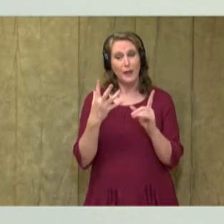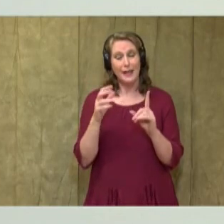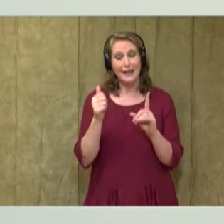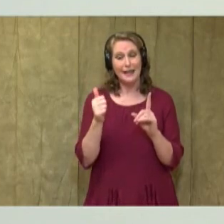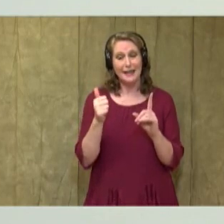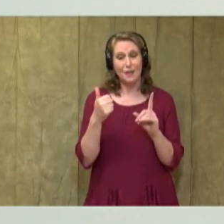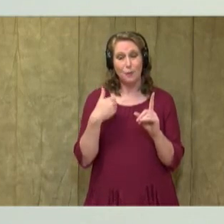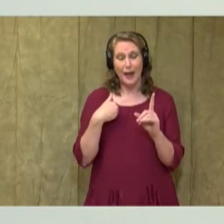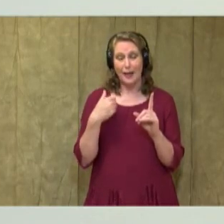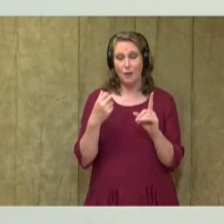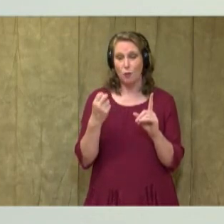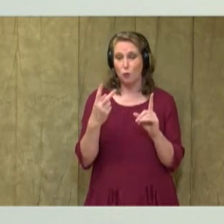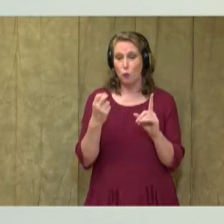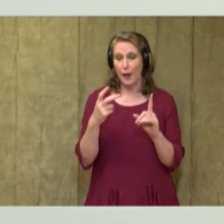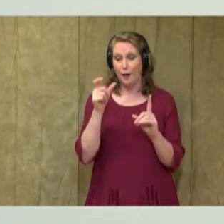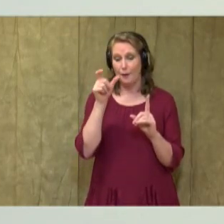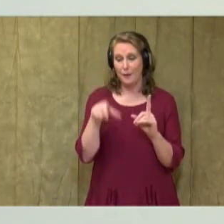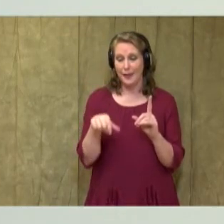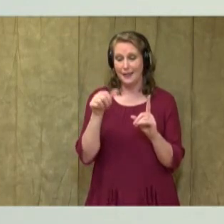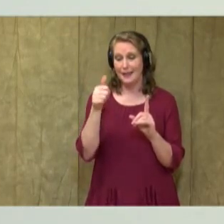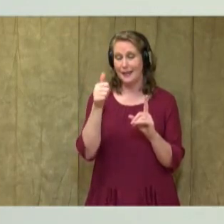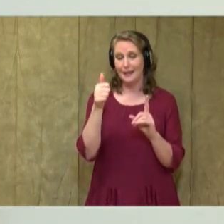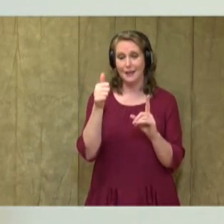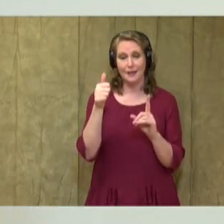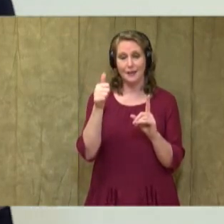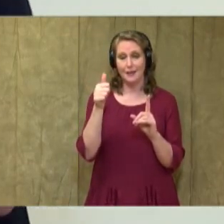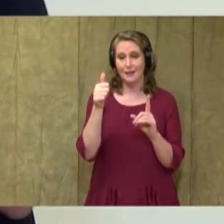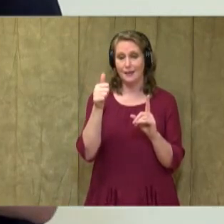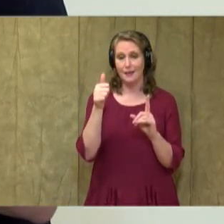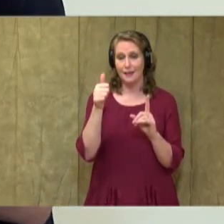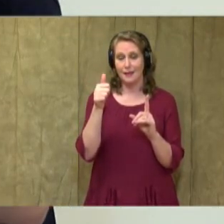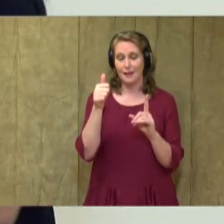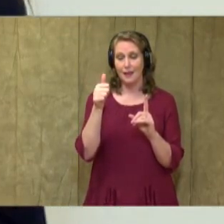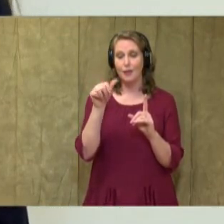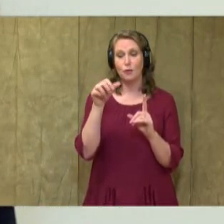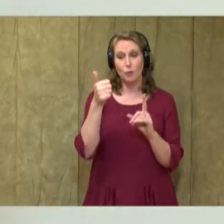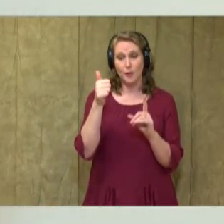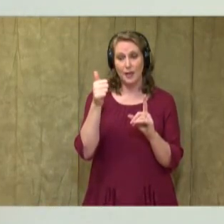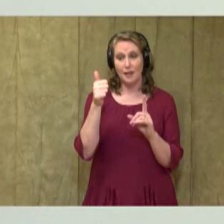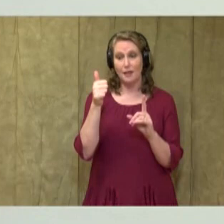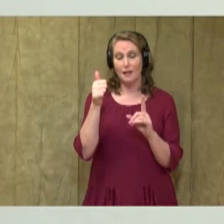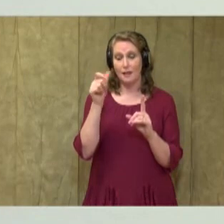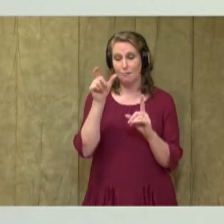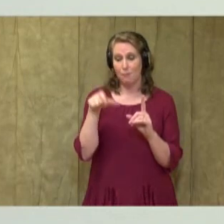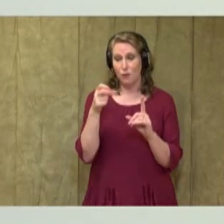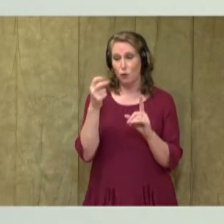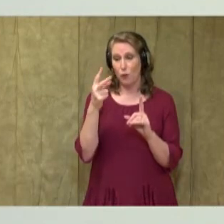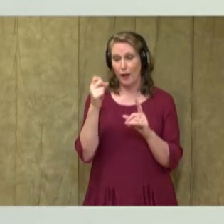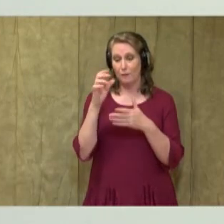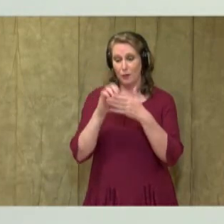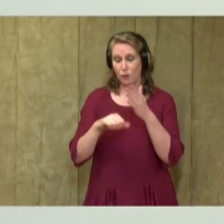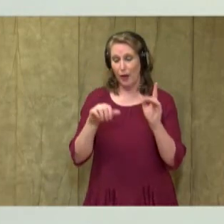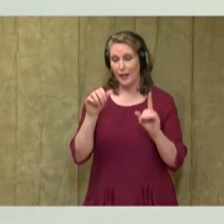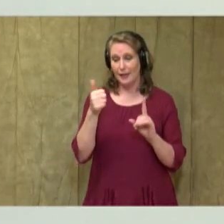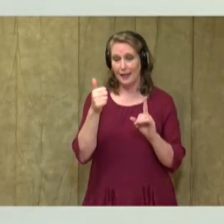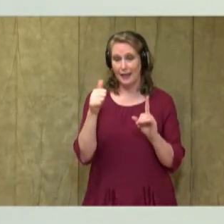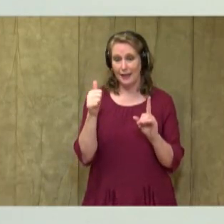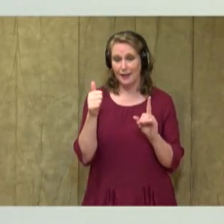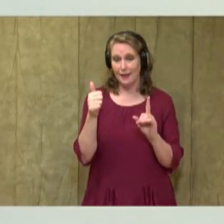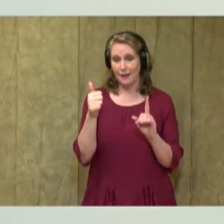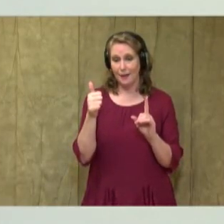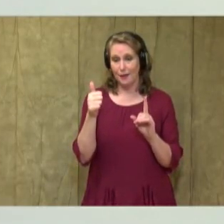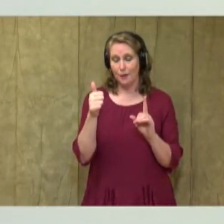7, 8, 9, 10, 11, 12. Well, we had to take 10 of those and trade them out for 100. So we're going to cross